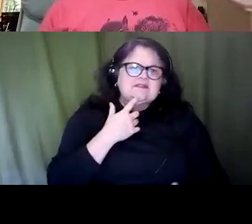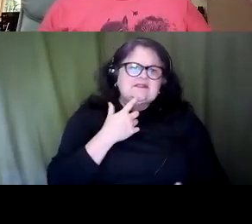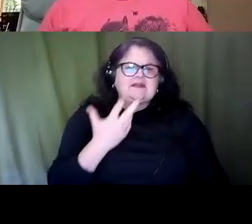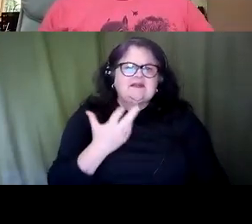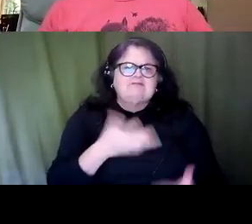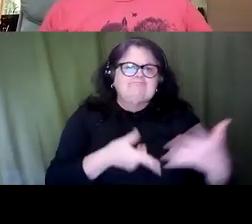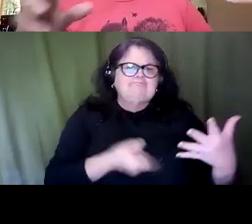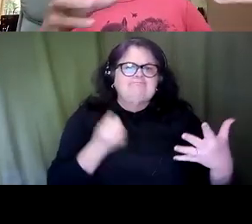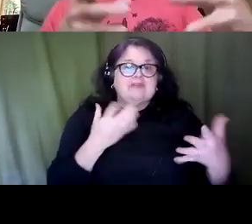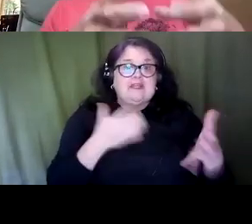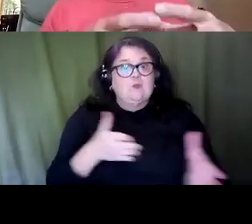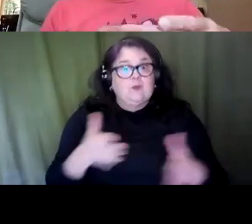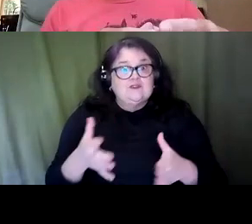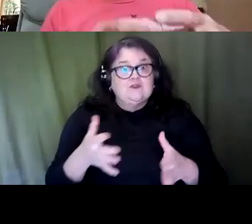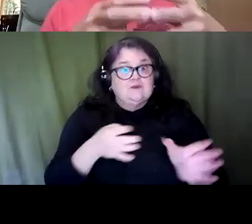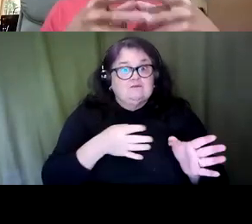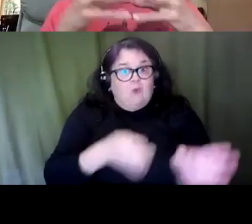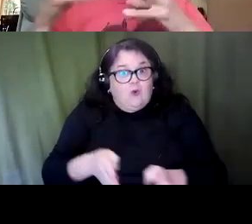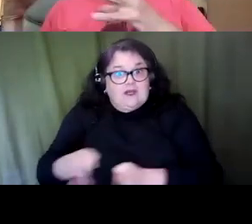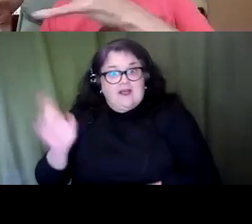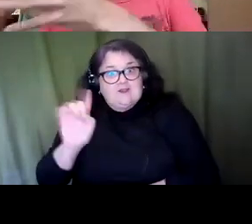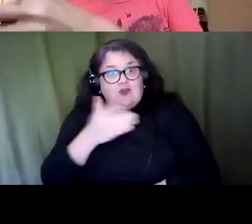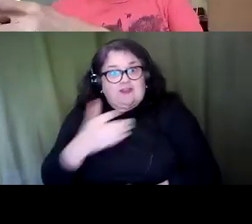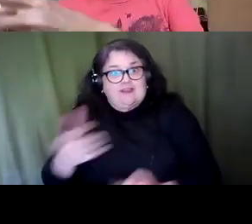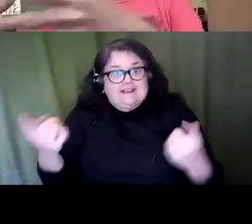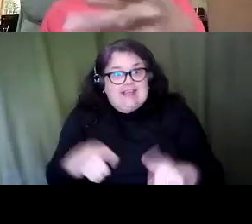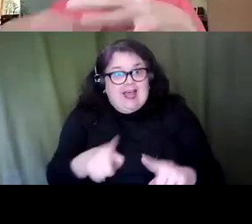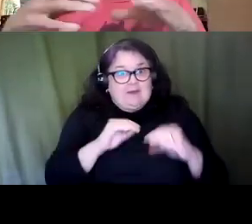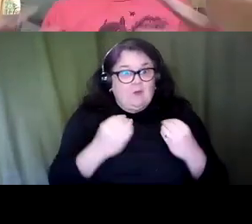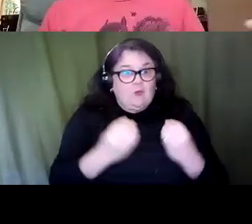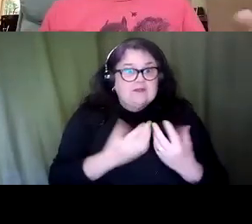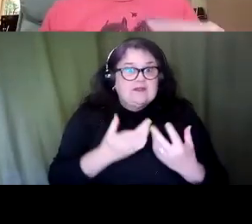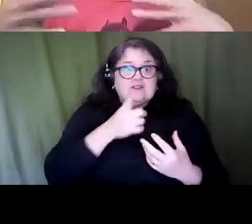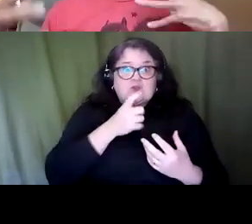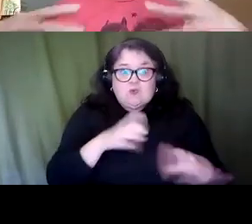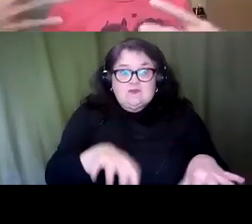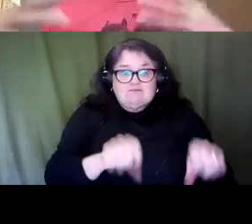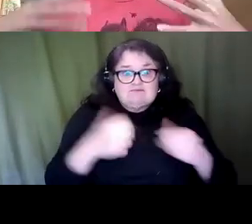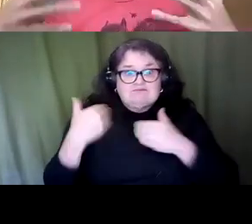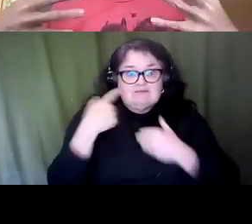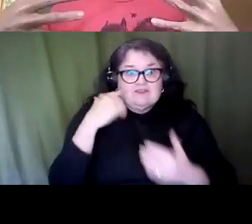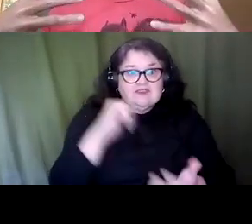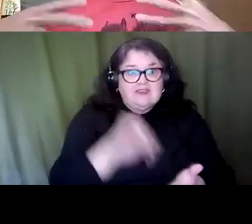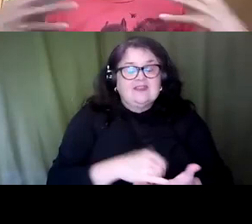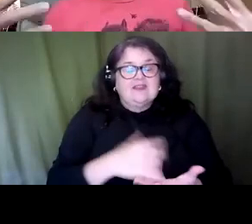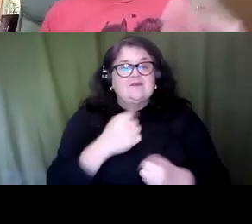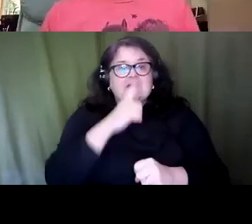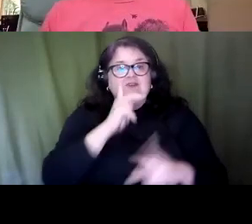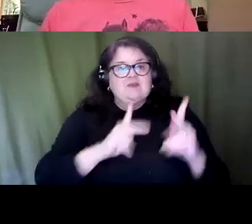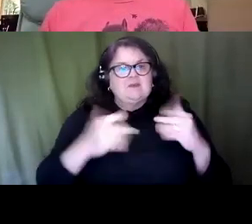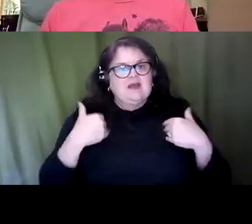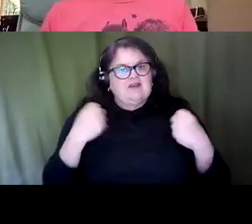ways to organize where things happen in an organization, who's doing them, to ensure that people have really